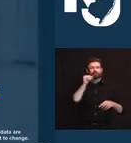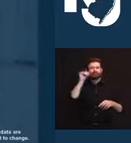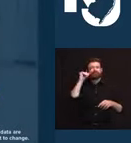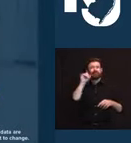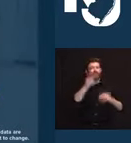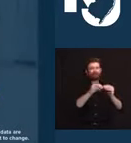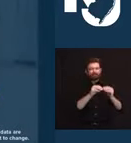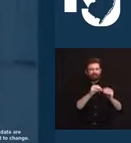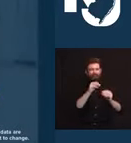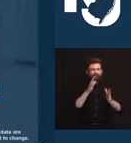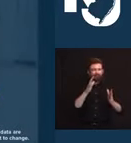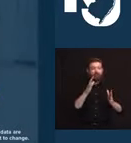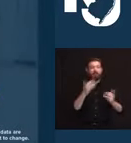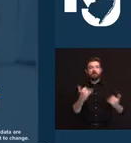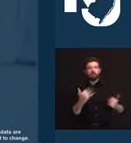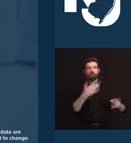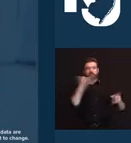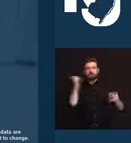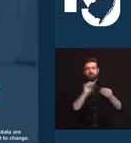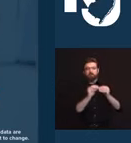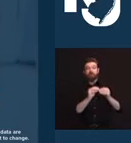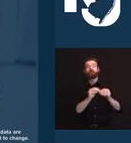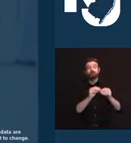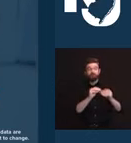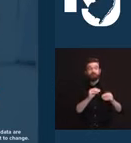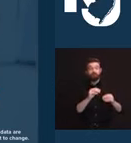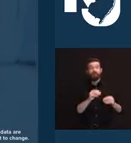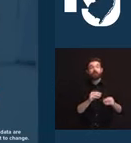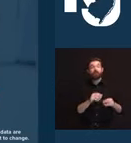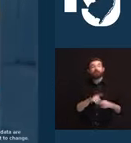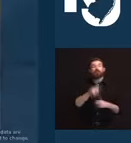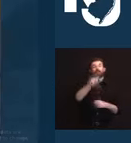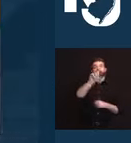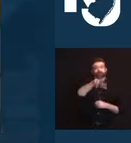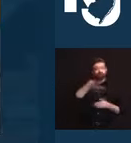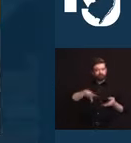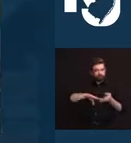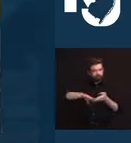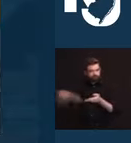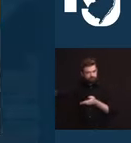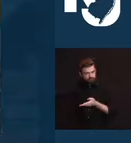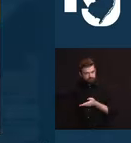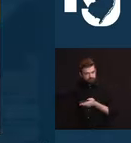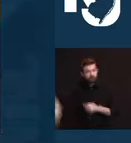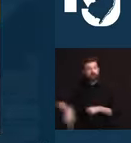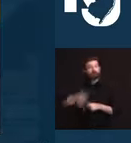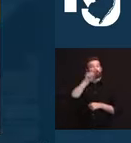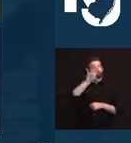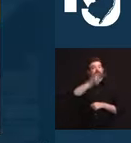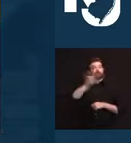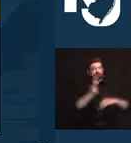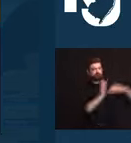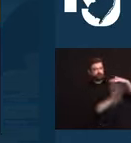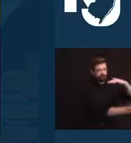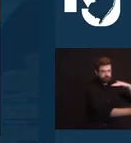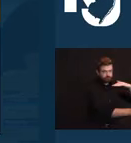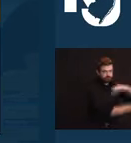another 133 live residents left our hospitals. And here are yesterday's hospital admittance and discharge